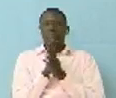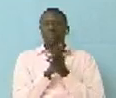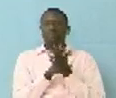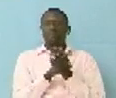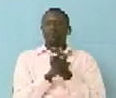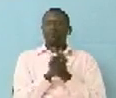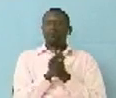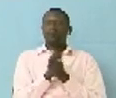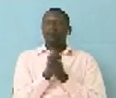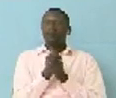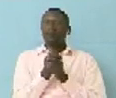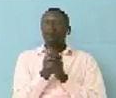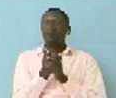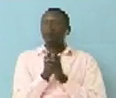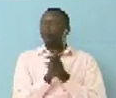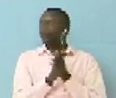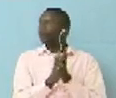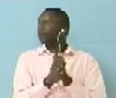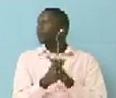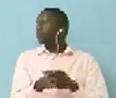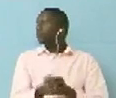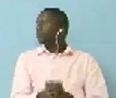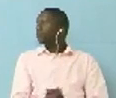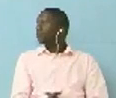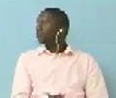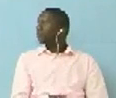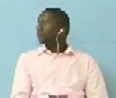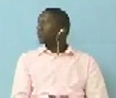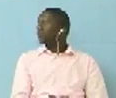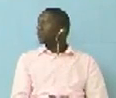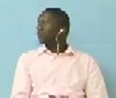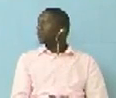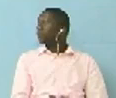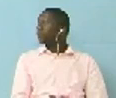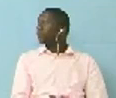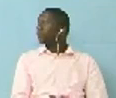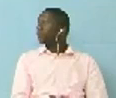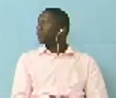anything. So I was at their disposal. So whatever they did to me,